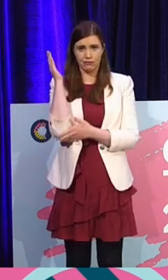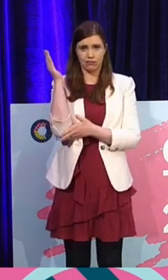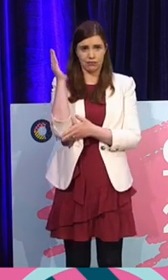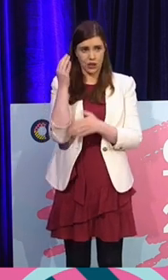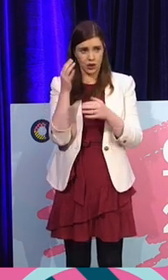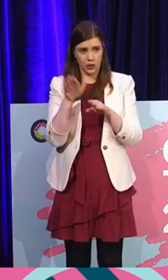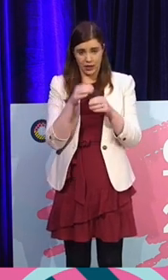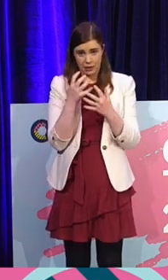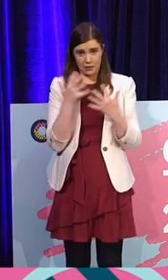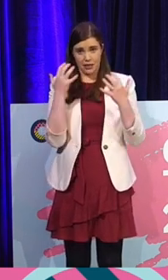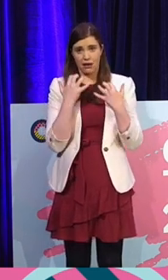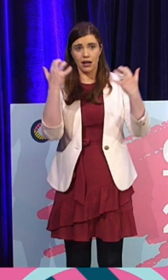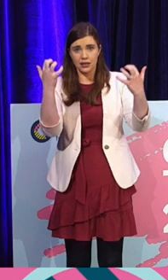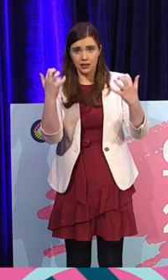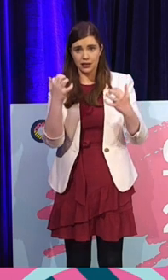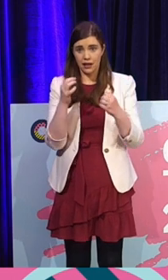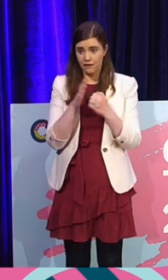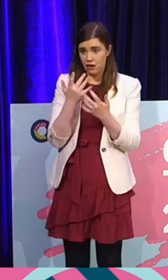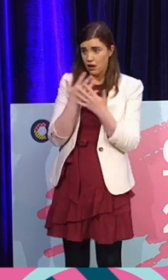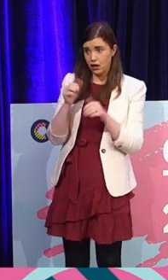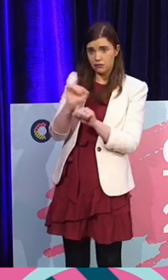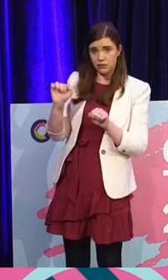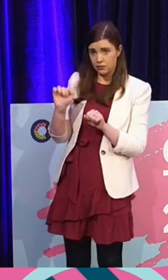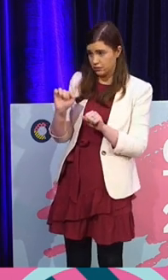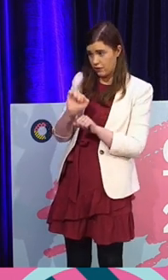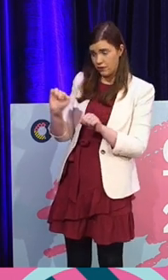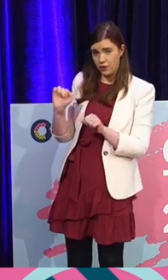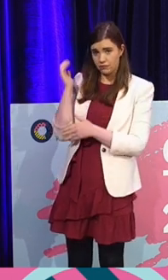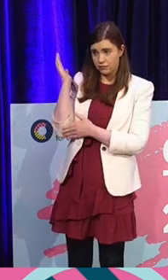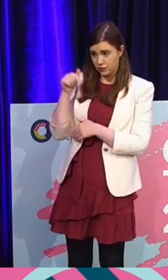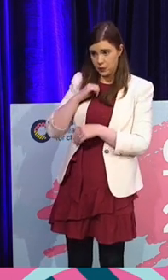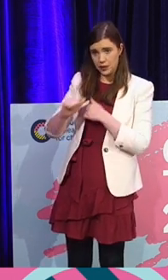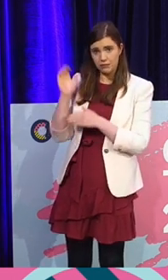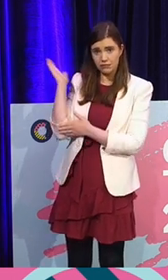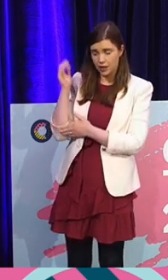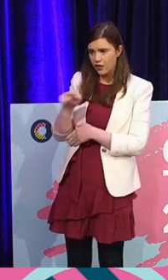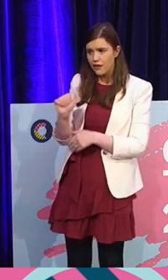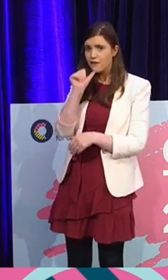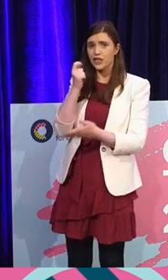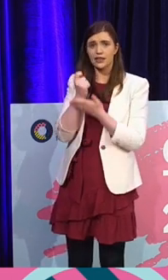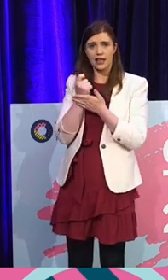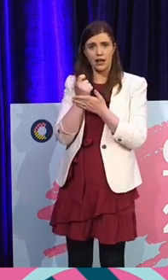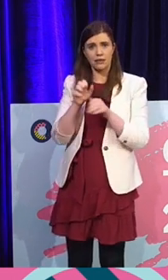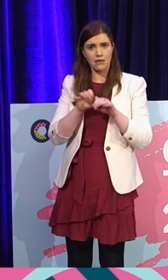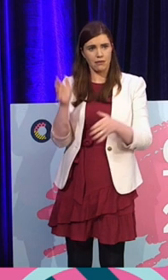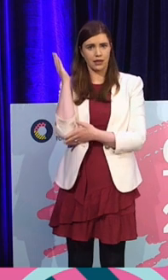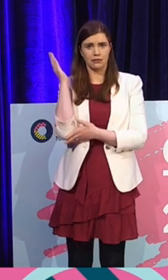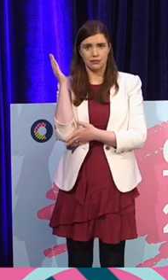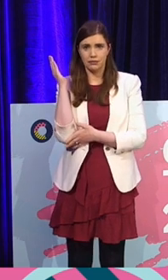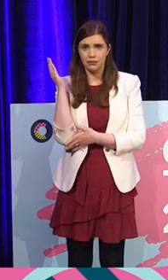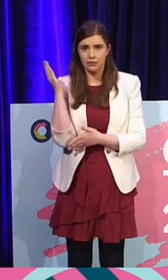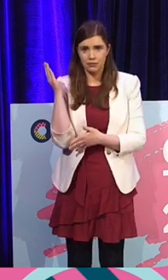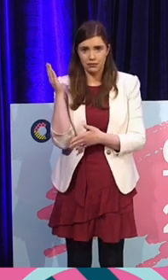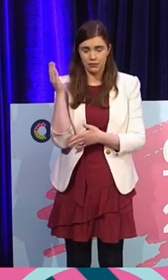front of a really big audience. And for a lot of our speakers, this is their very first time being able to speak publicly like this.